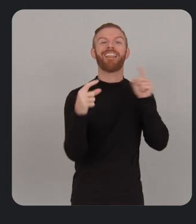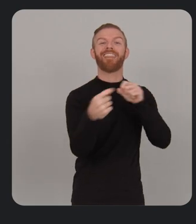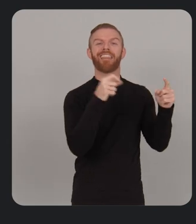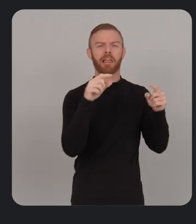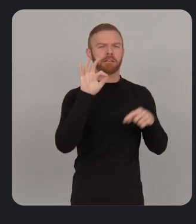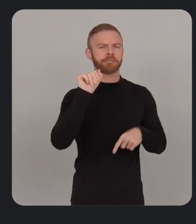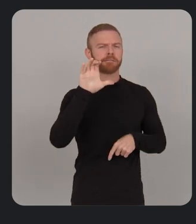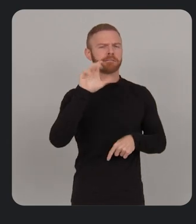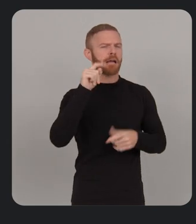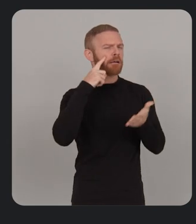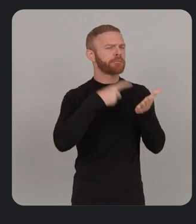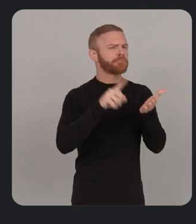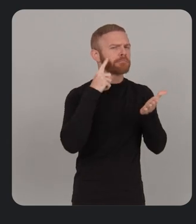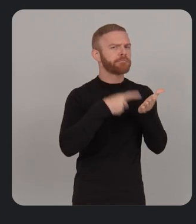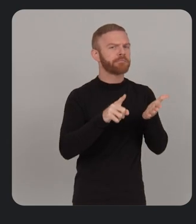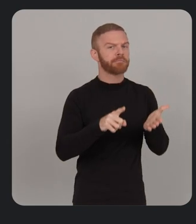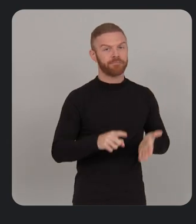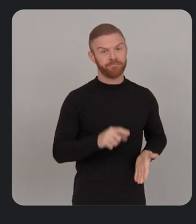text fact checker.